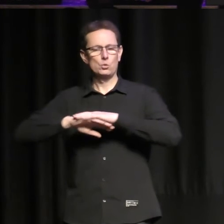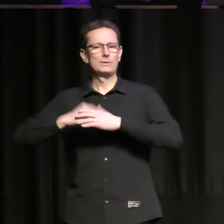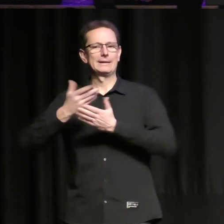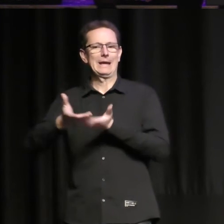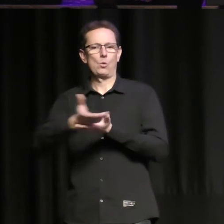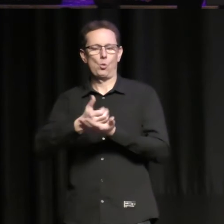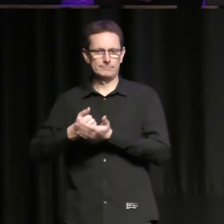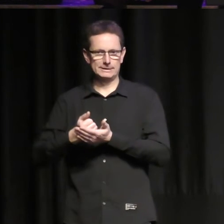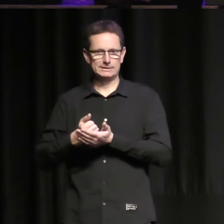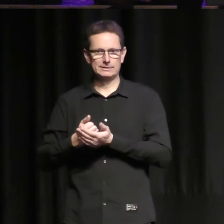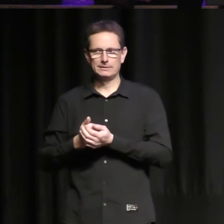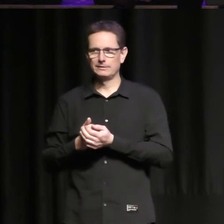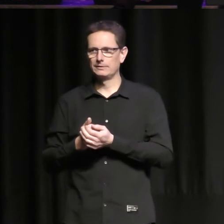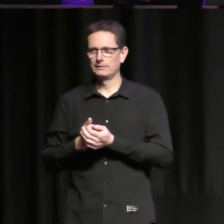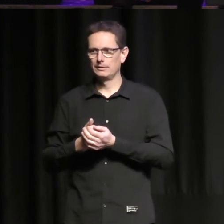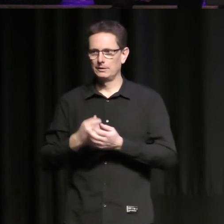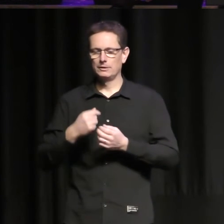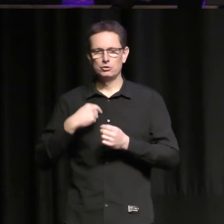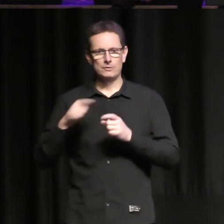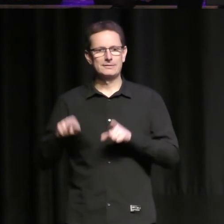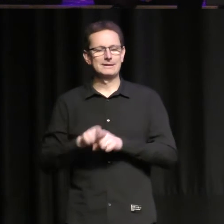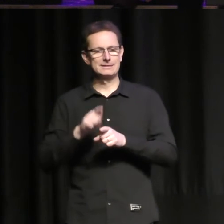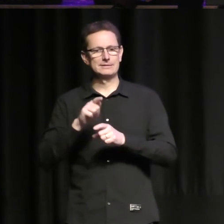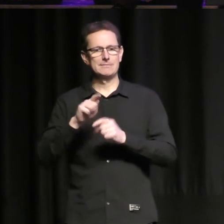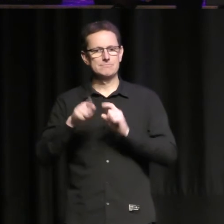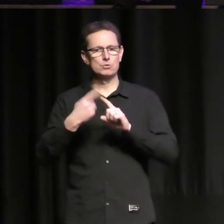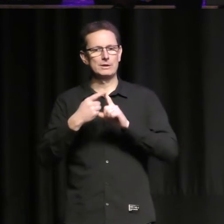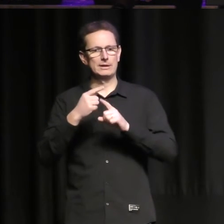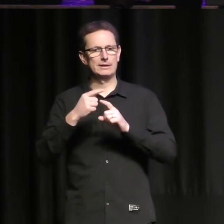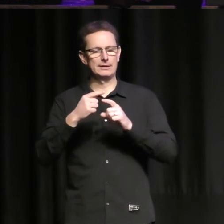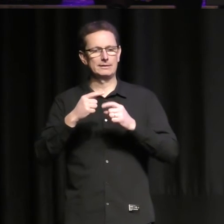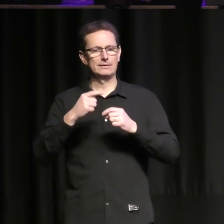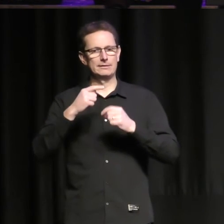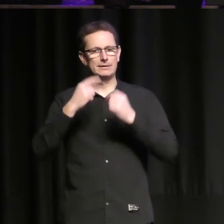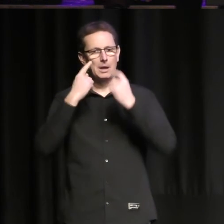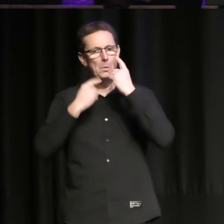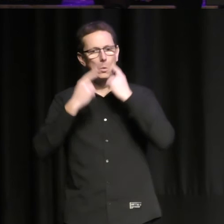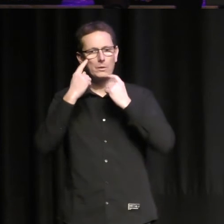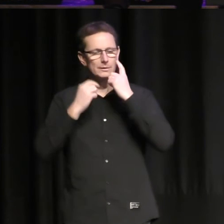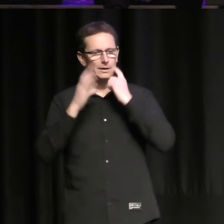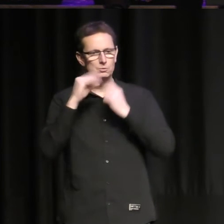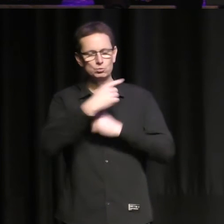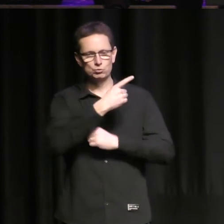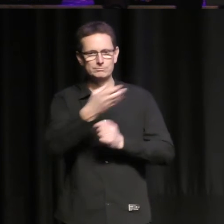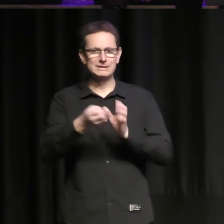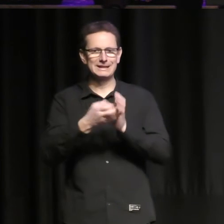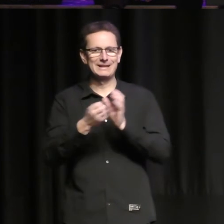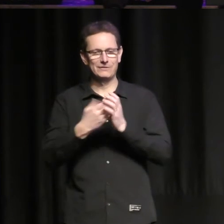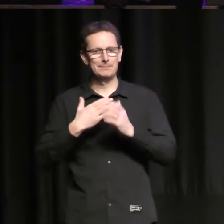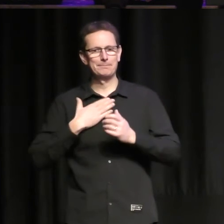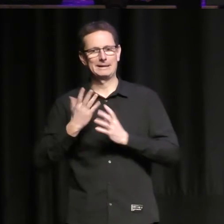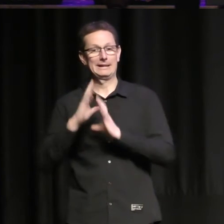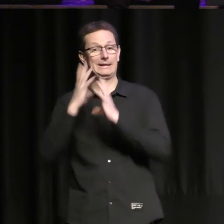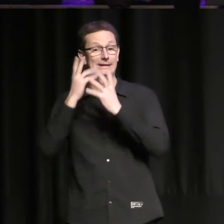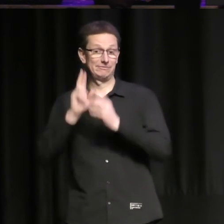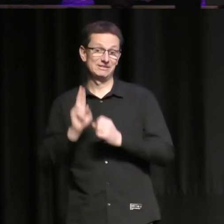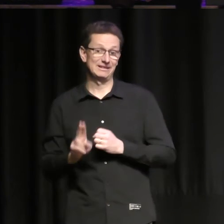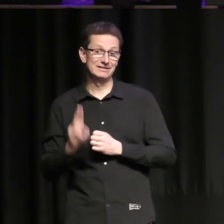And I almost started crying when you described my life,